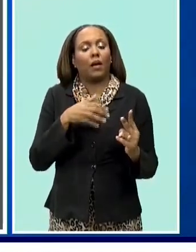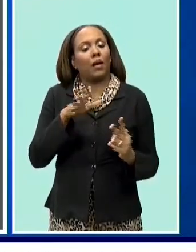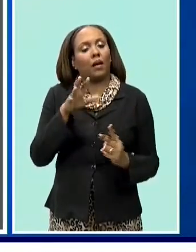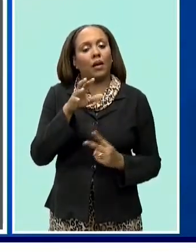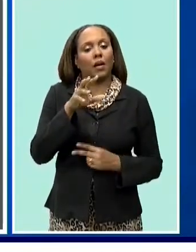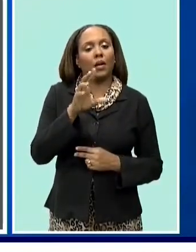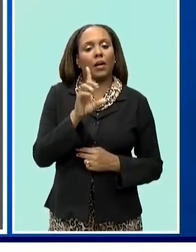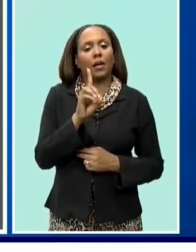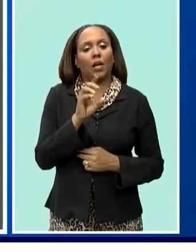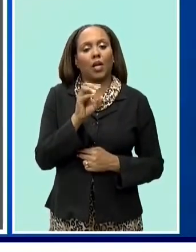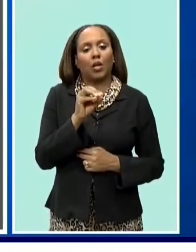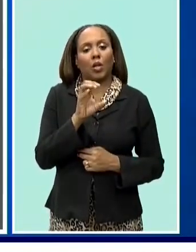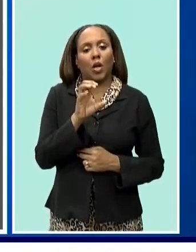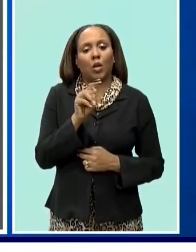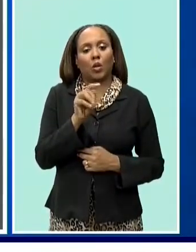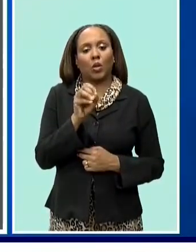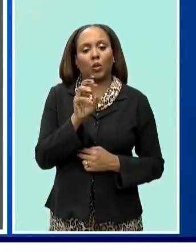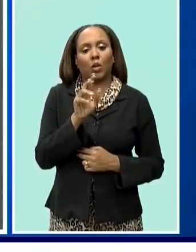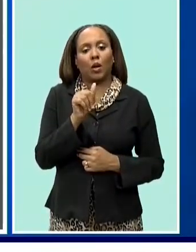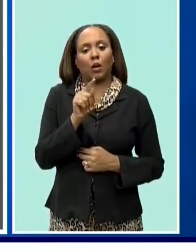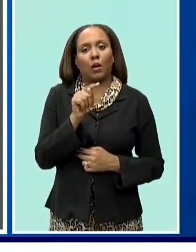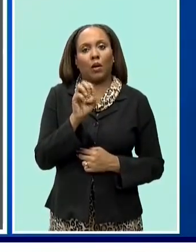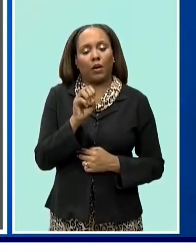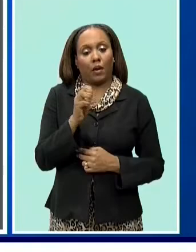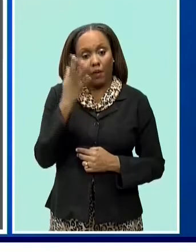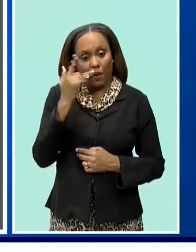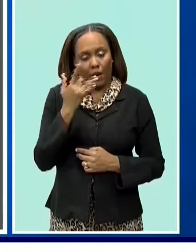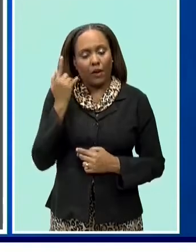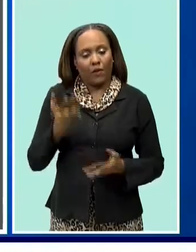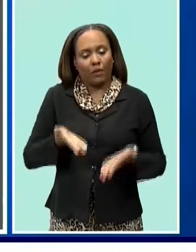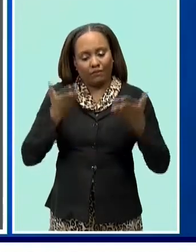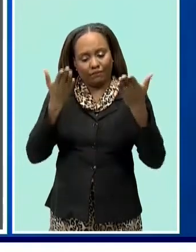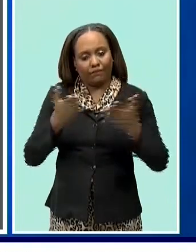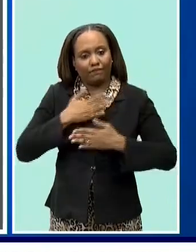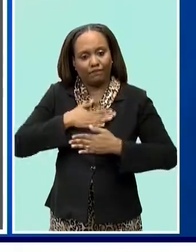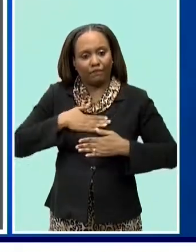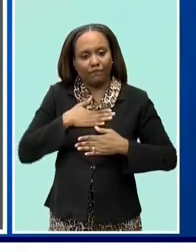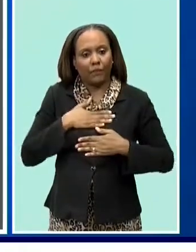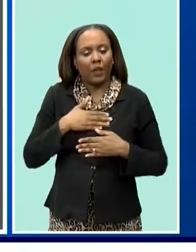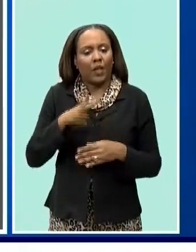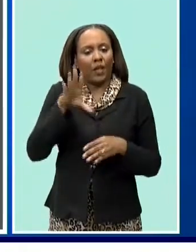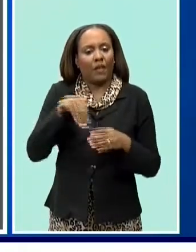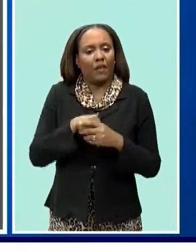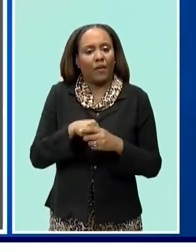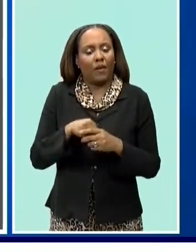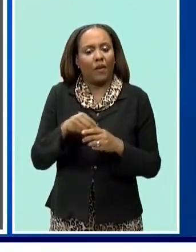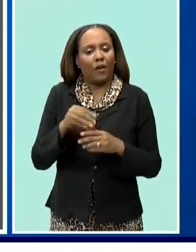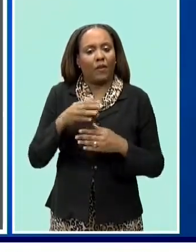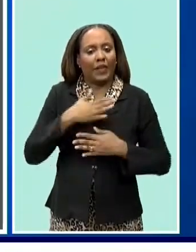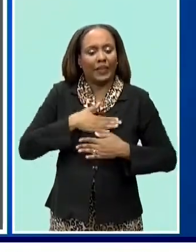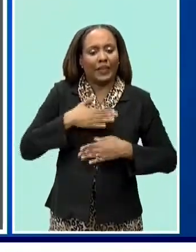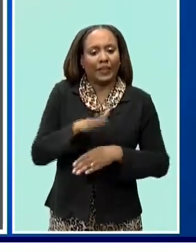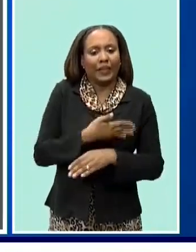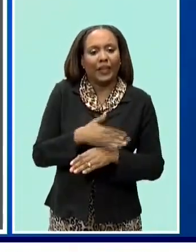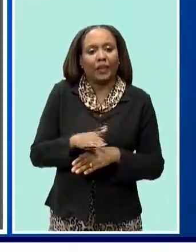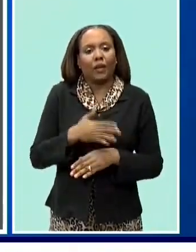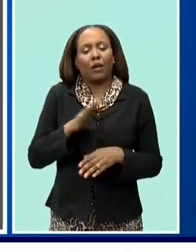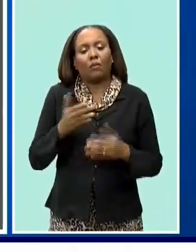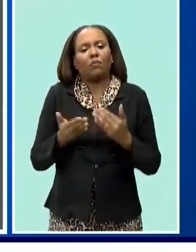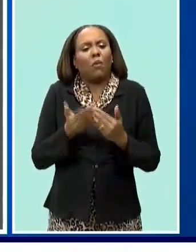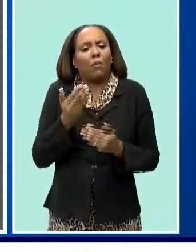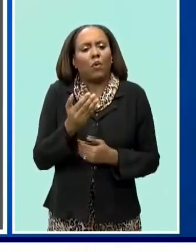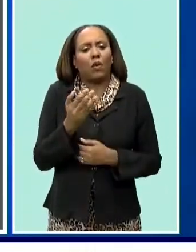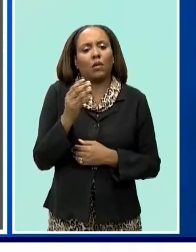contribution to entertainment. The gifted writer has been in the entertainment business for almost 4 decades. He has been crowned Calypso King at the Pickety